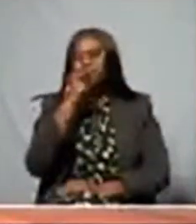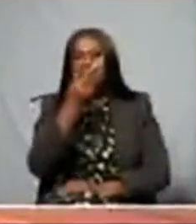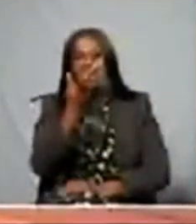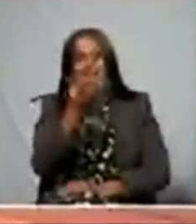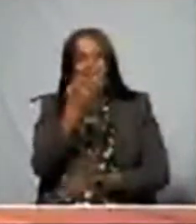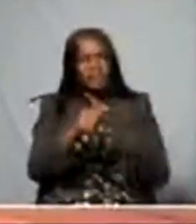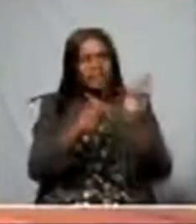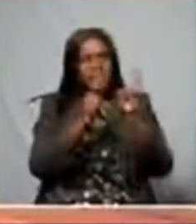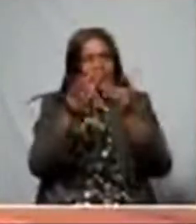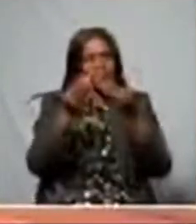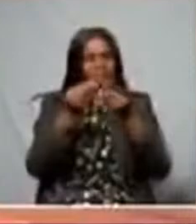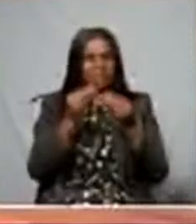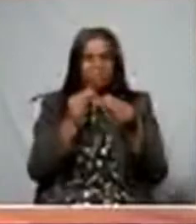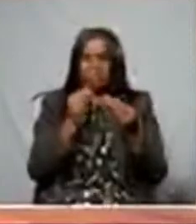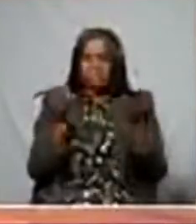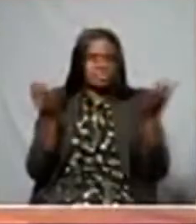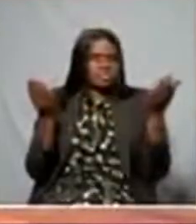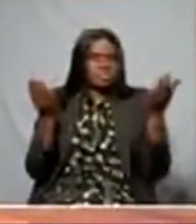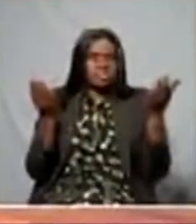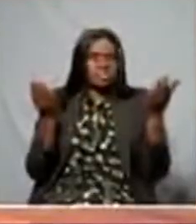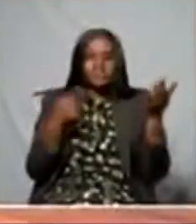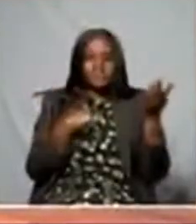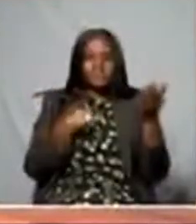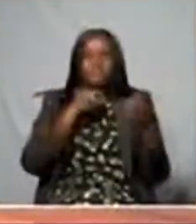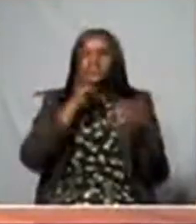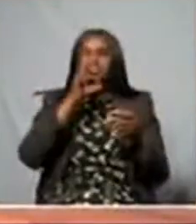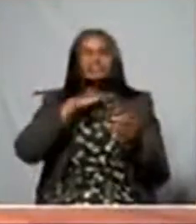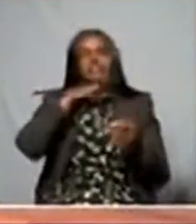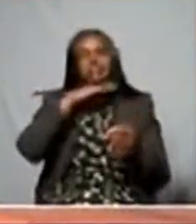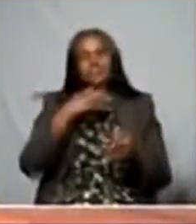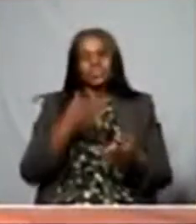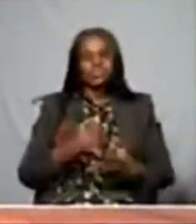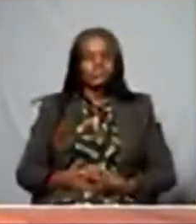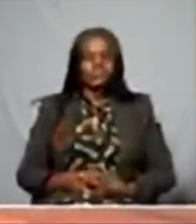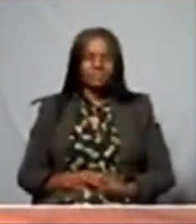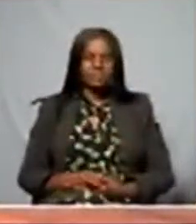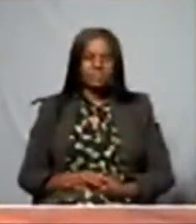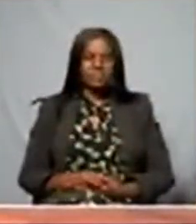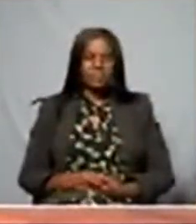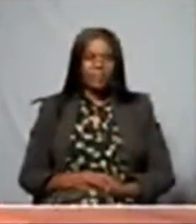whatever answer they will give me on this part, to me, to not suffice.